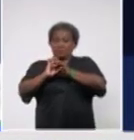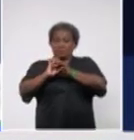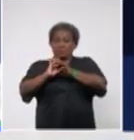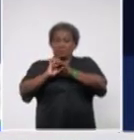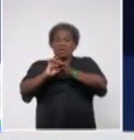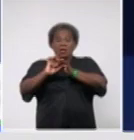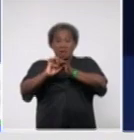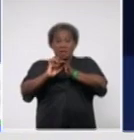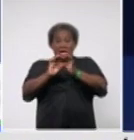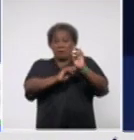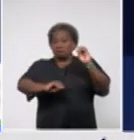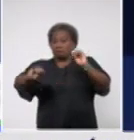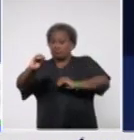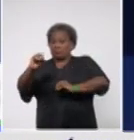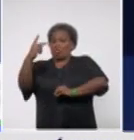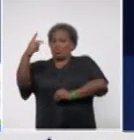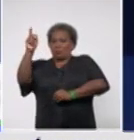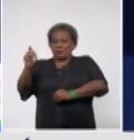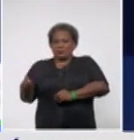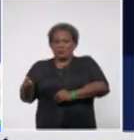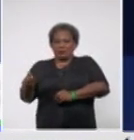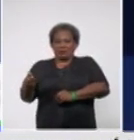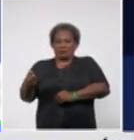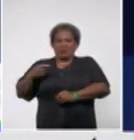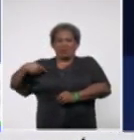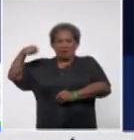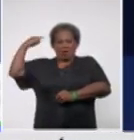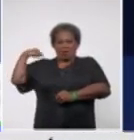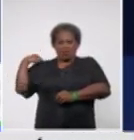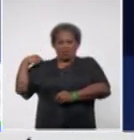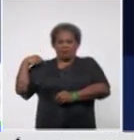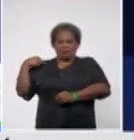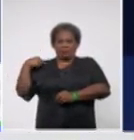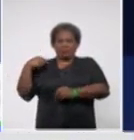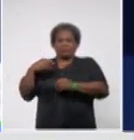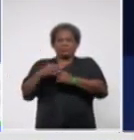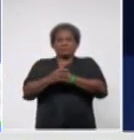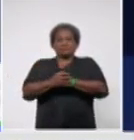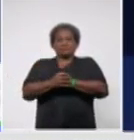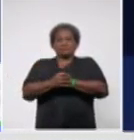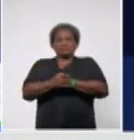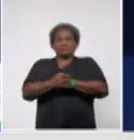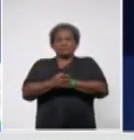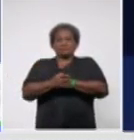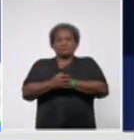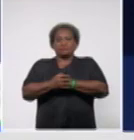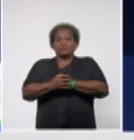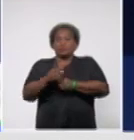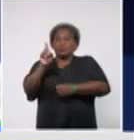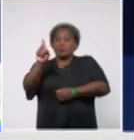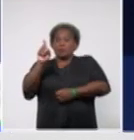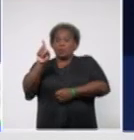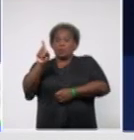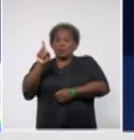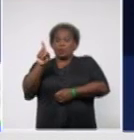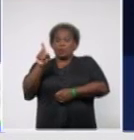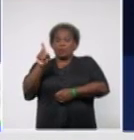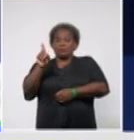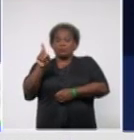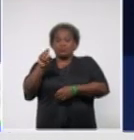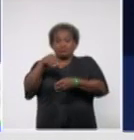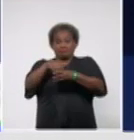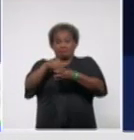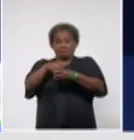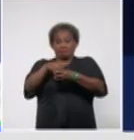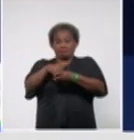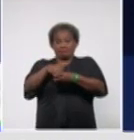2 critical and 10 serious patients being treated in our hospitals. Now we are going to turn